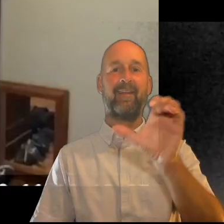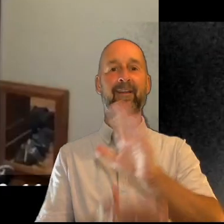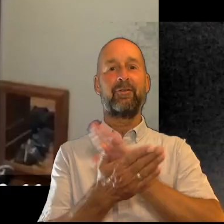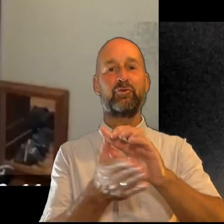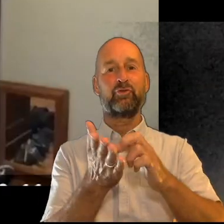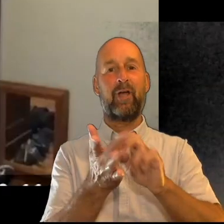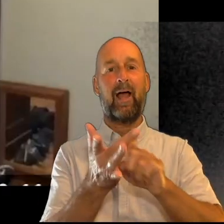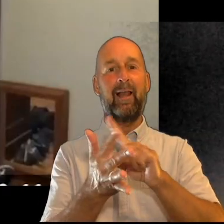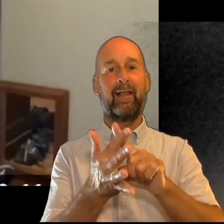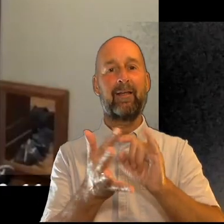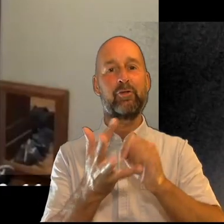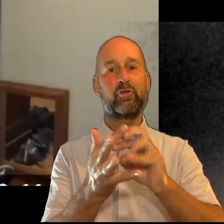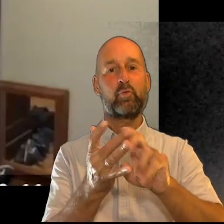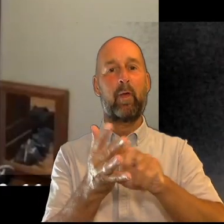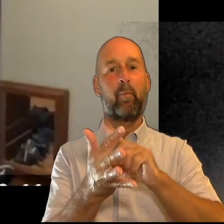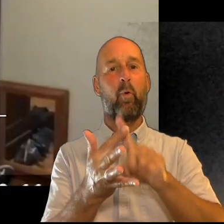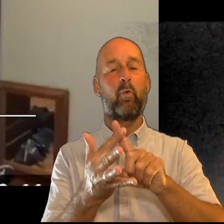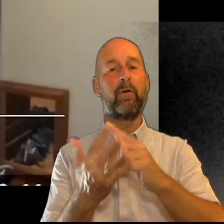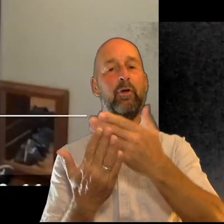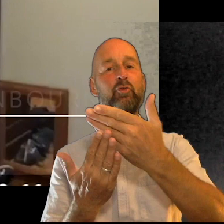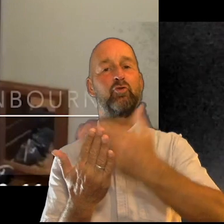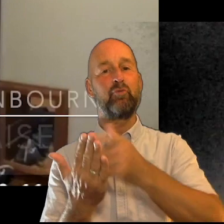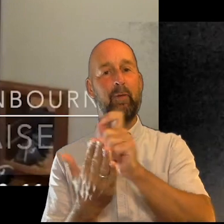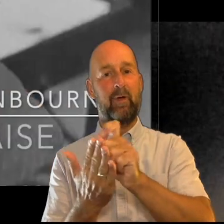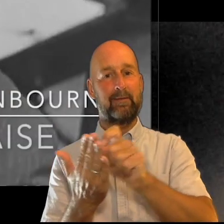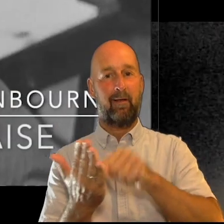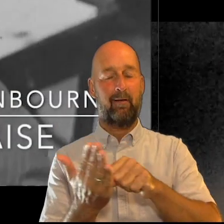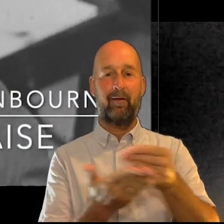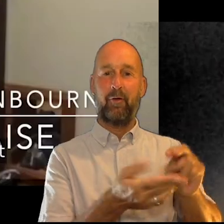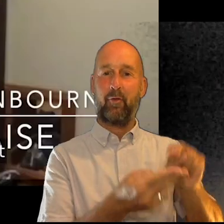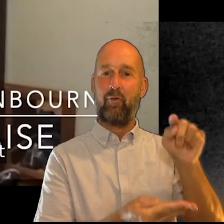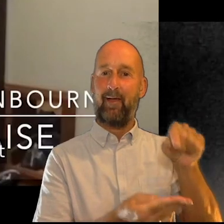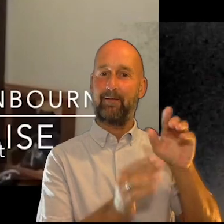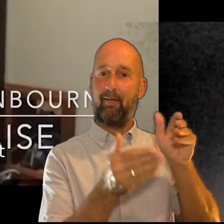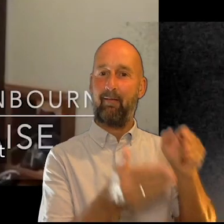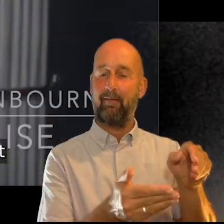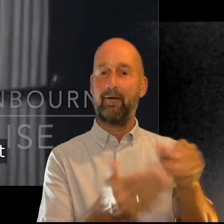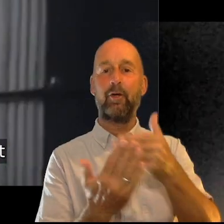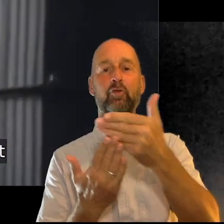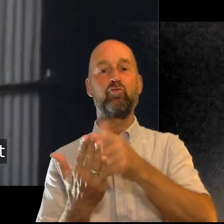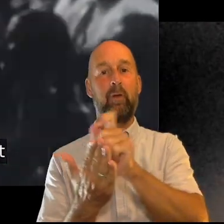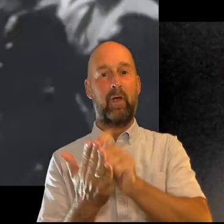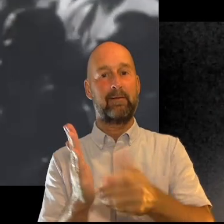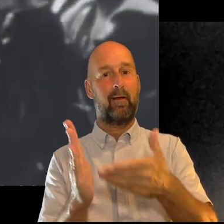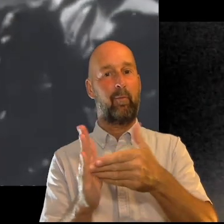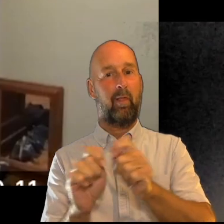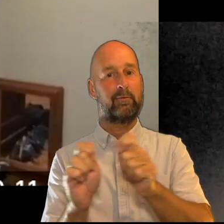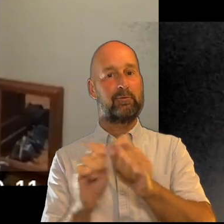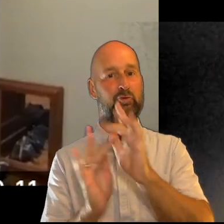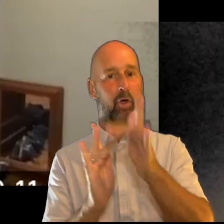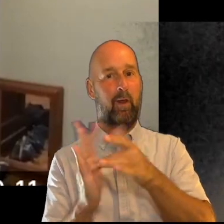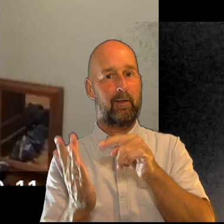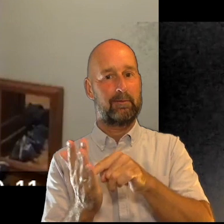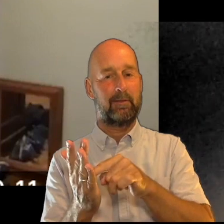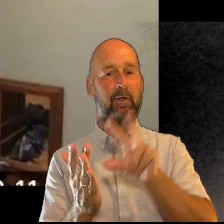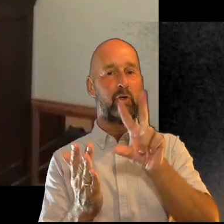Hi, I'm Charlie Swinbourne and I'm a scriptwriter and I'm the writer of The Raise. So I'm a scriptwriter and a journalist for around